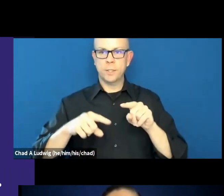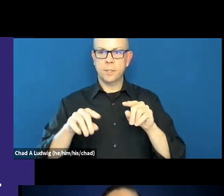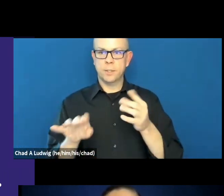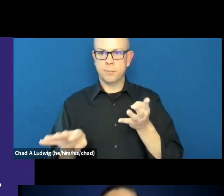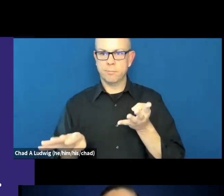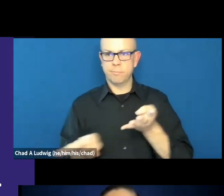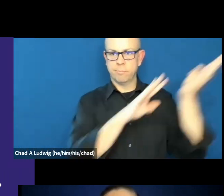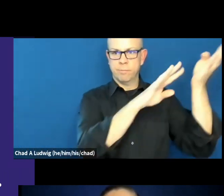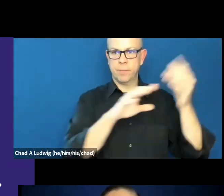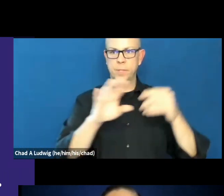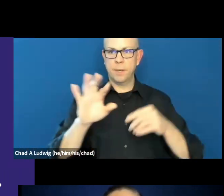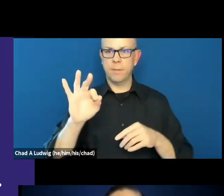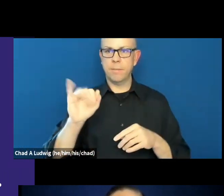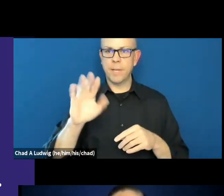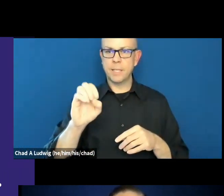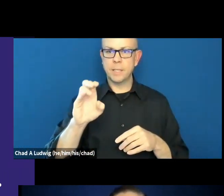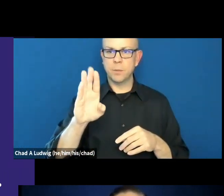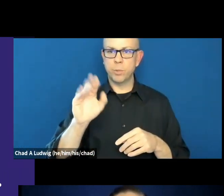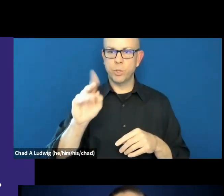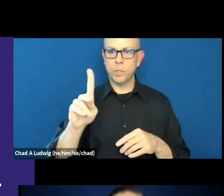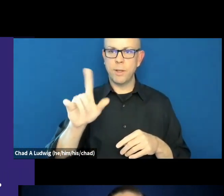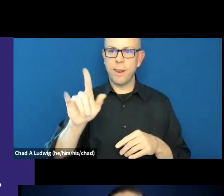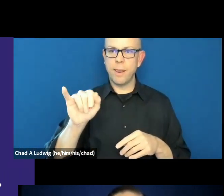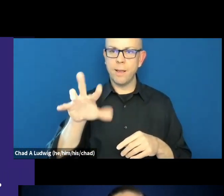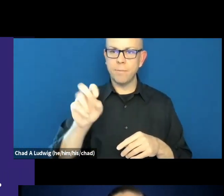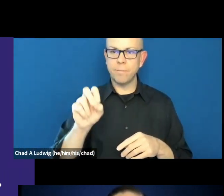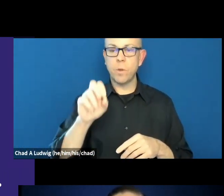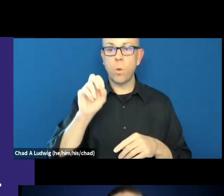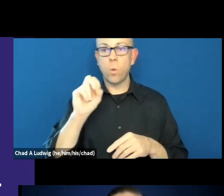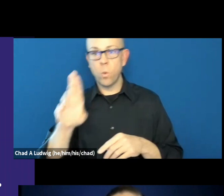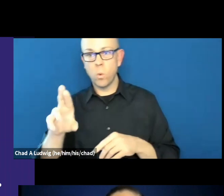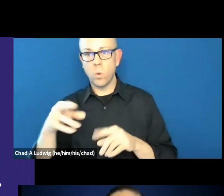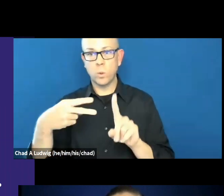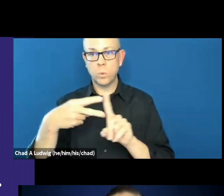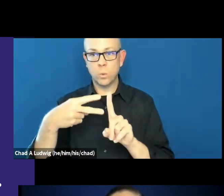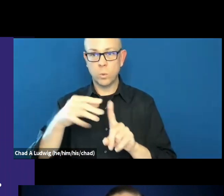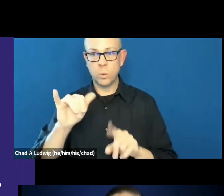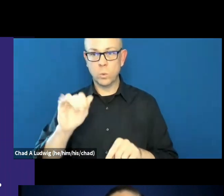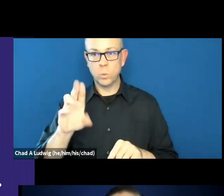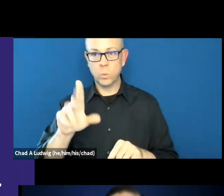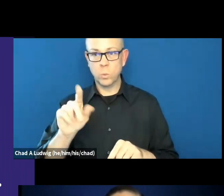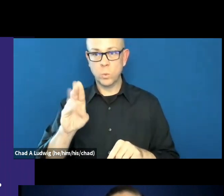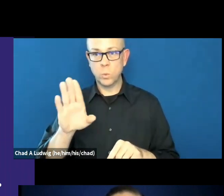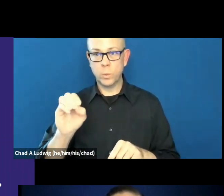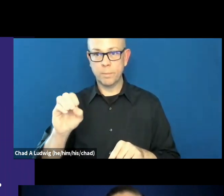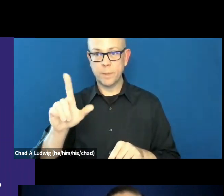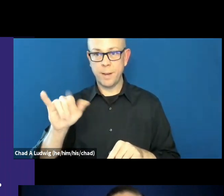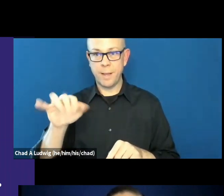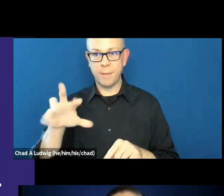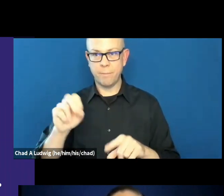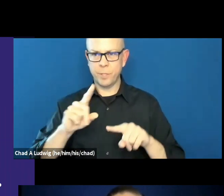And through technological discovery, we realized we couldn't do a Facebook live stream